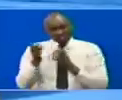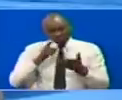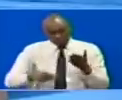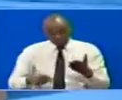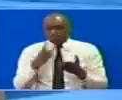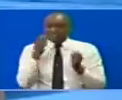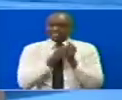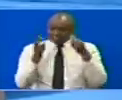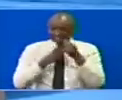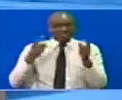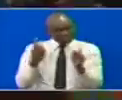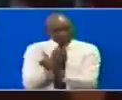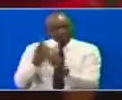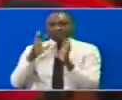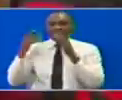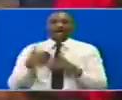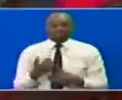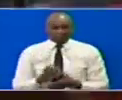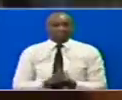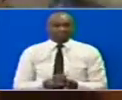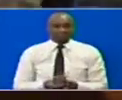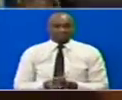November 2017.